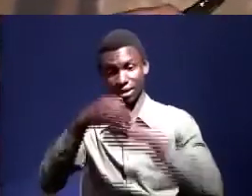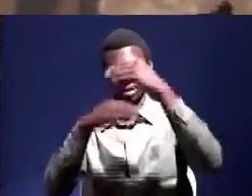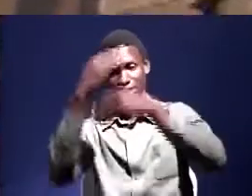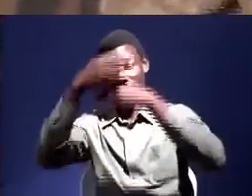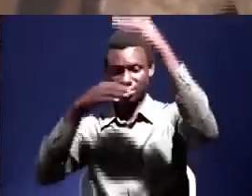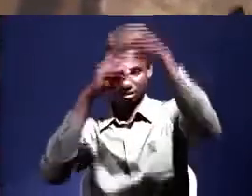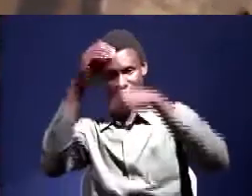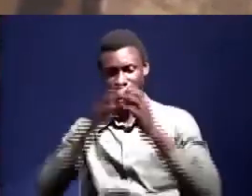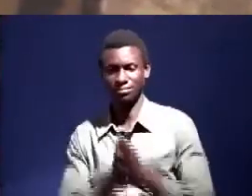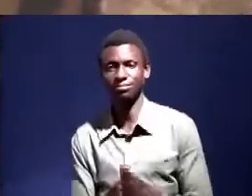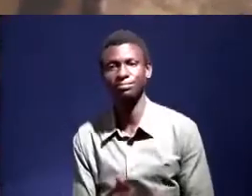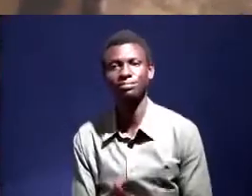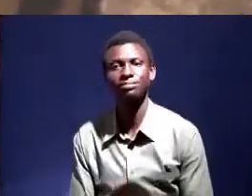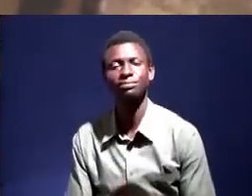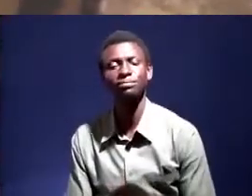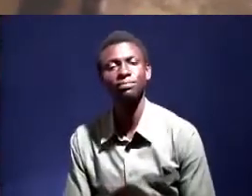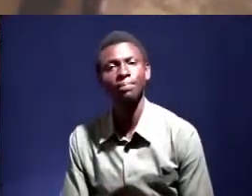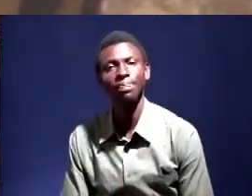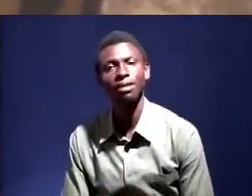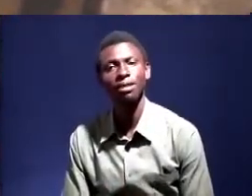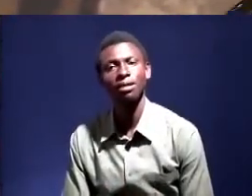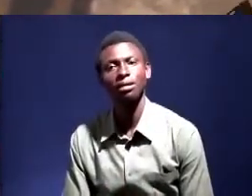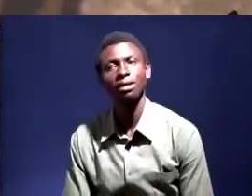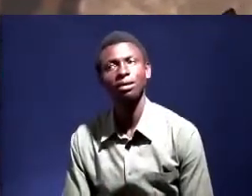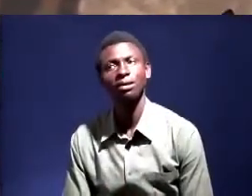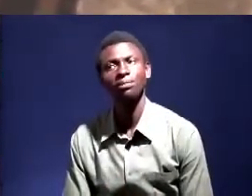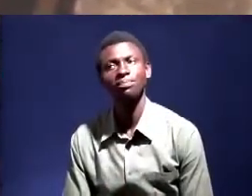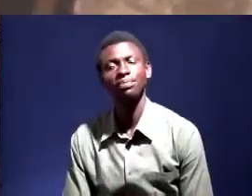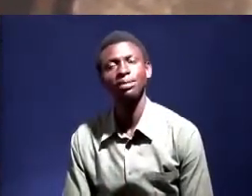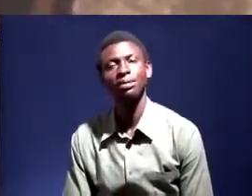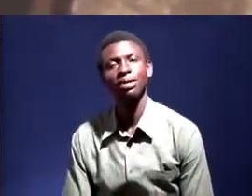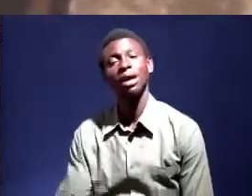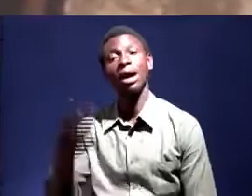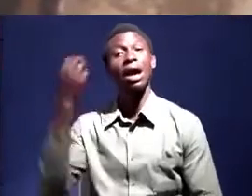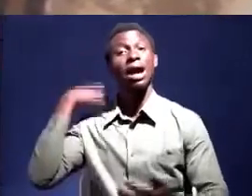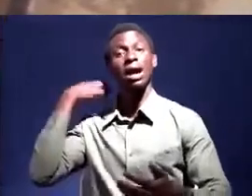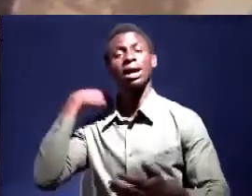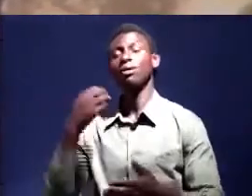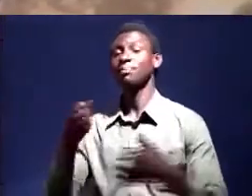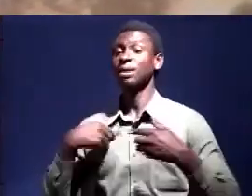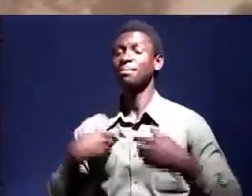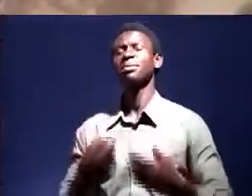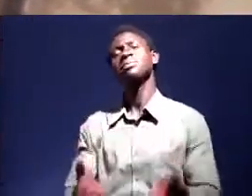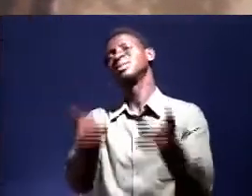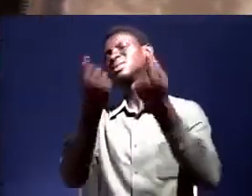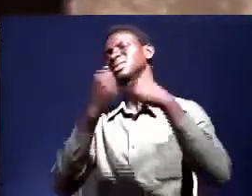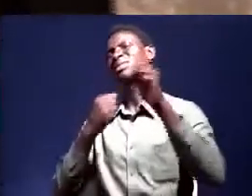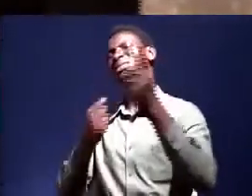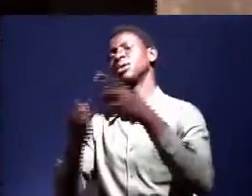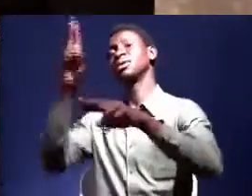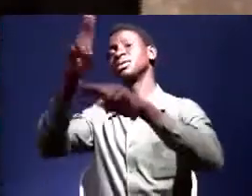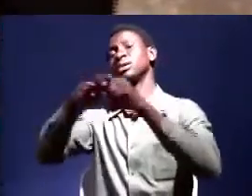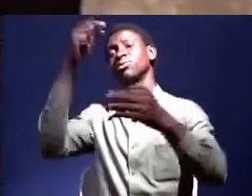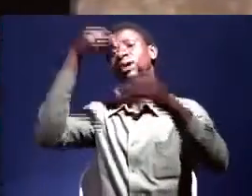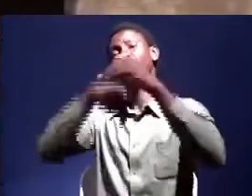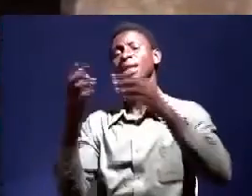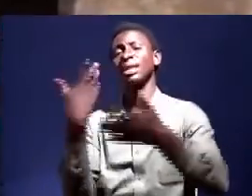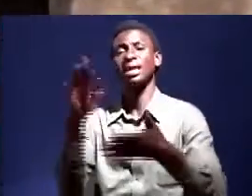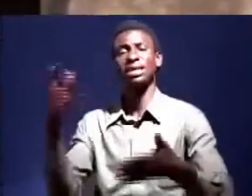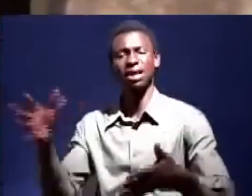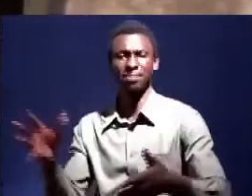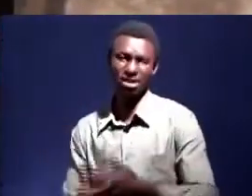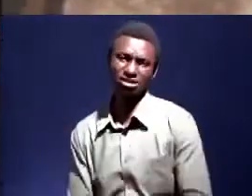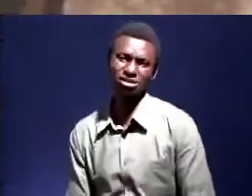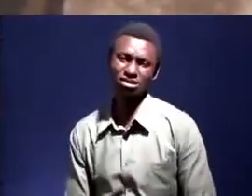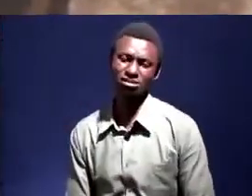able to stay in the water that long. Sitaweza kukaa ndani ya maji kwa muda mrefu hivyo. To baptize five people. Ili kubatiza watu watano. It's